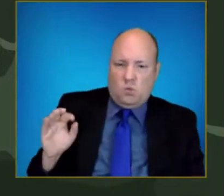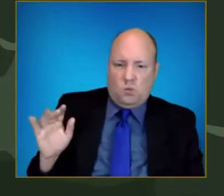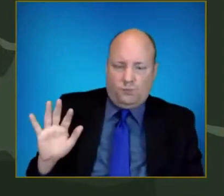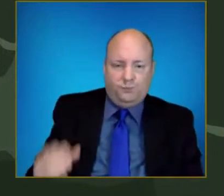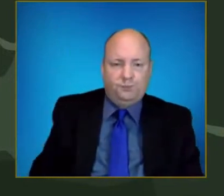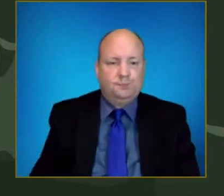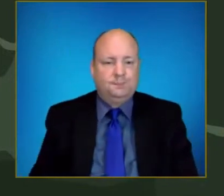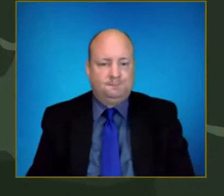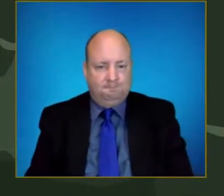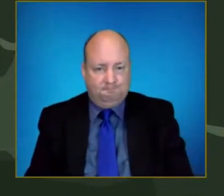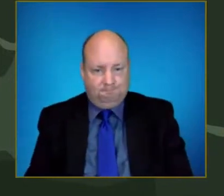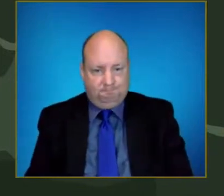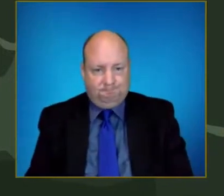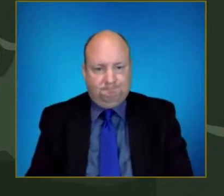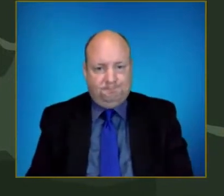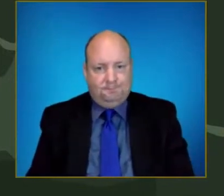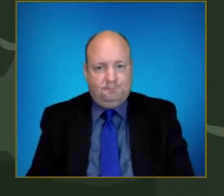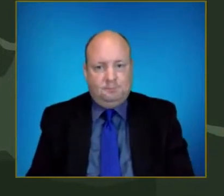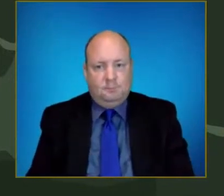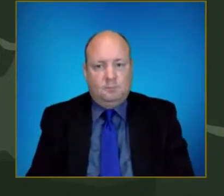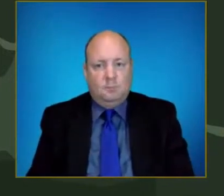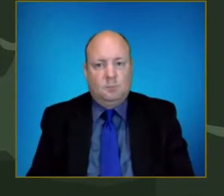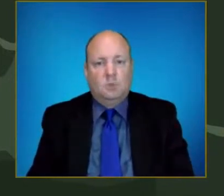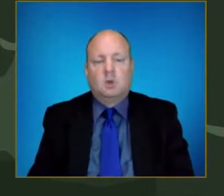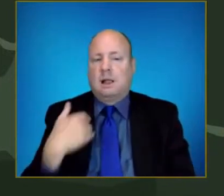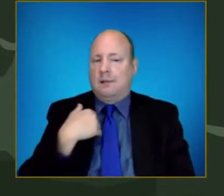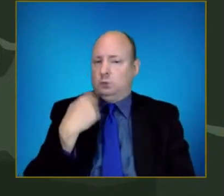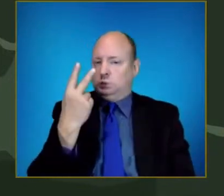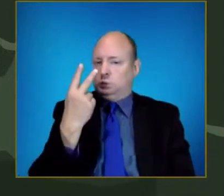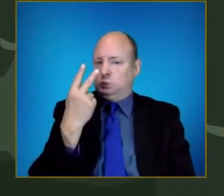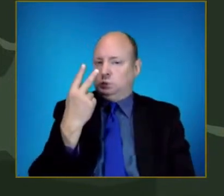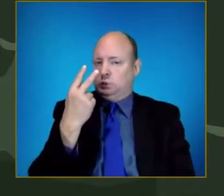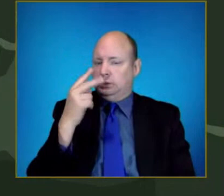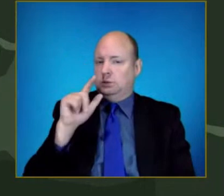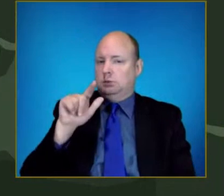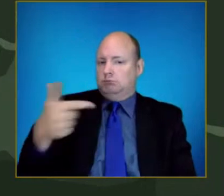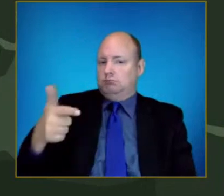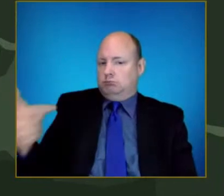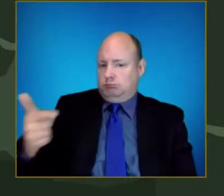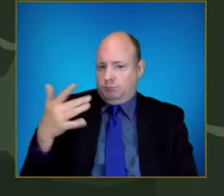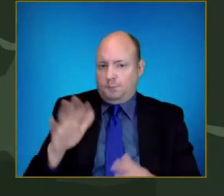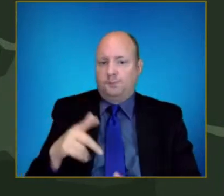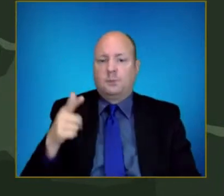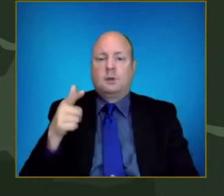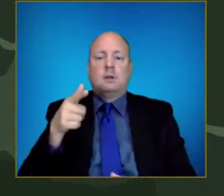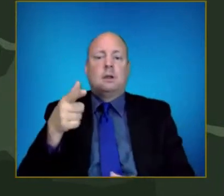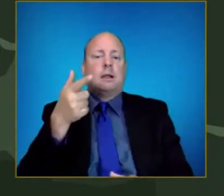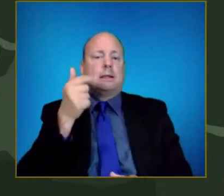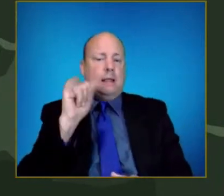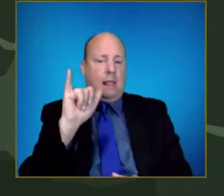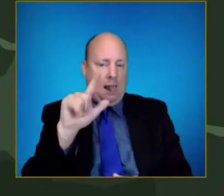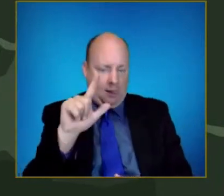questions. So we'll go next to Ariel Yacobazi from KZI. Go ahead, Ariel.